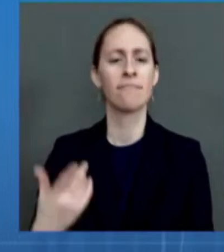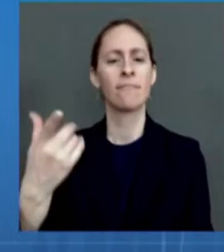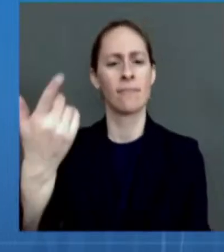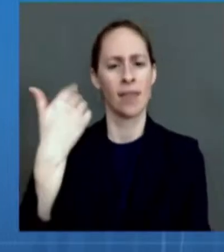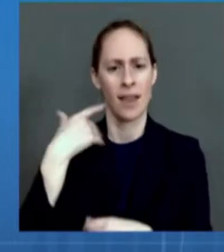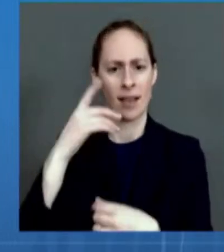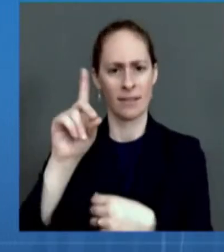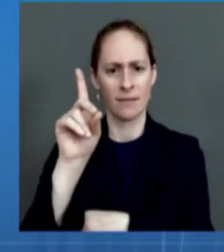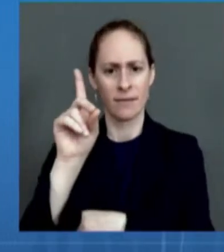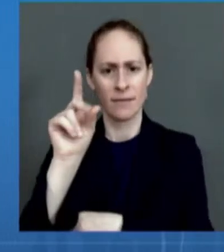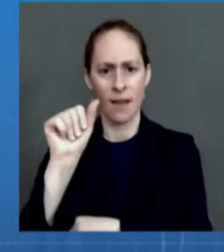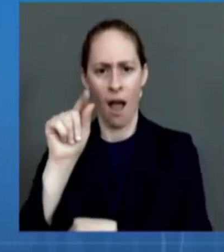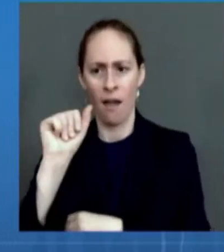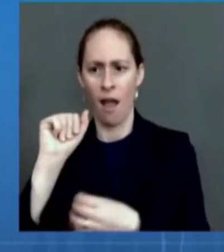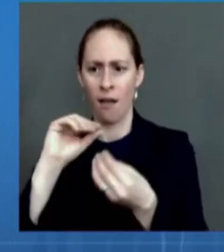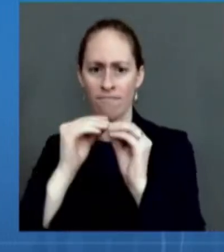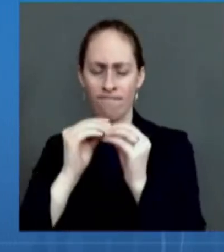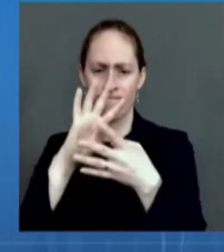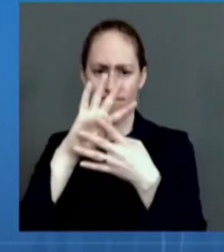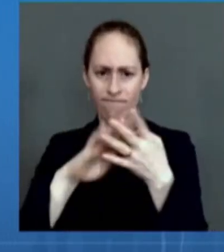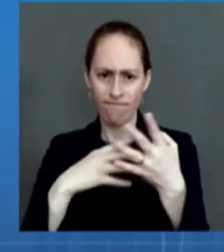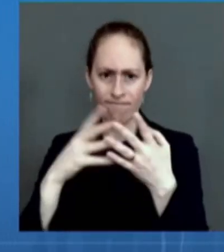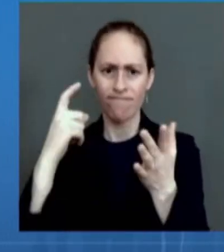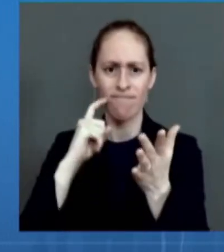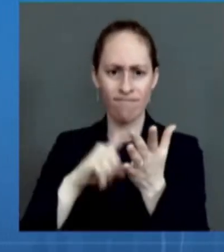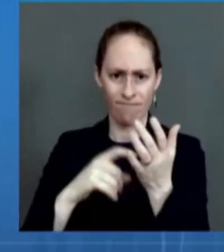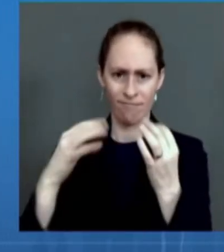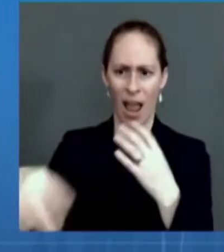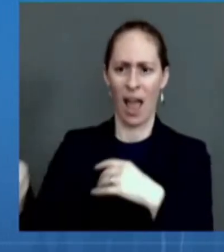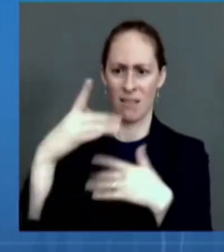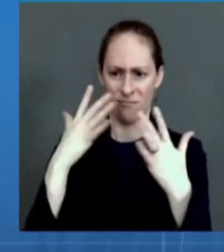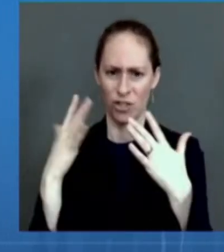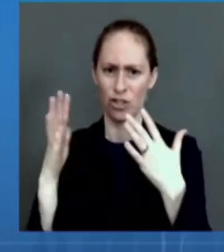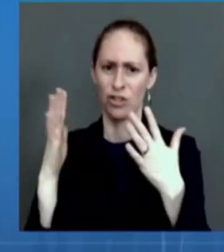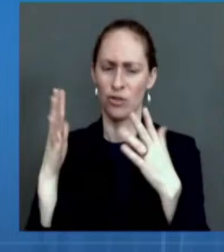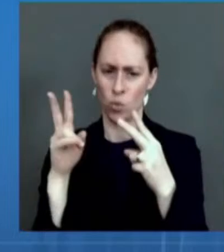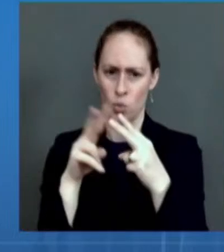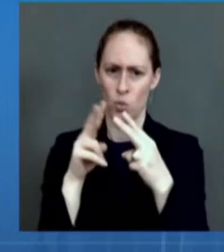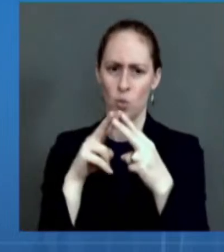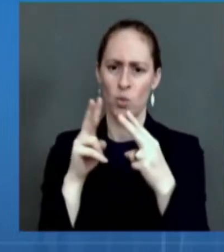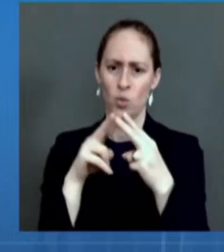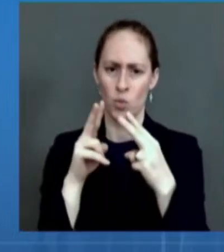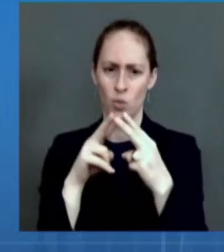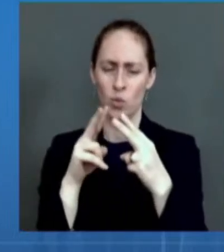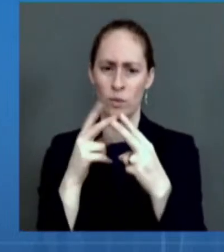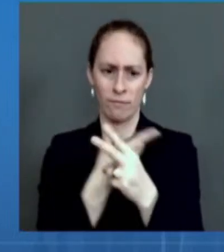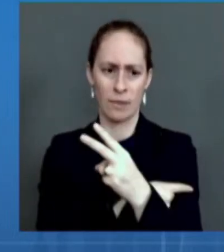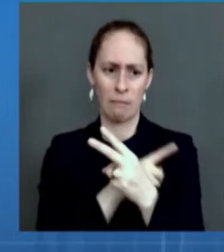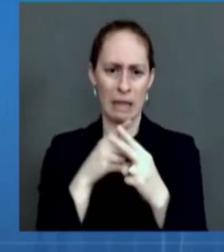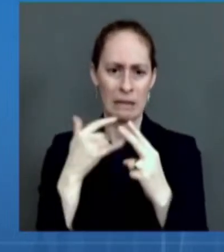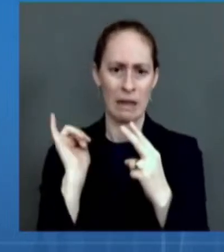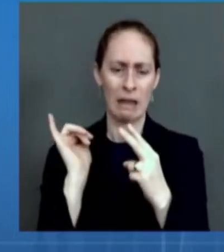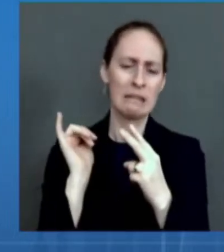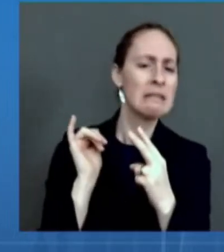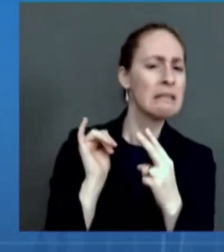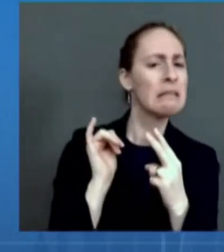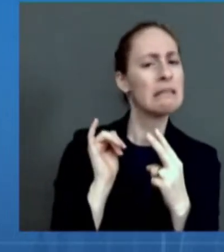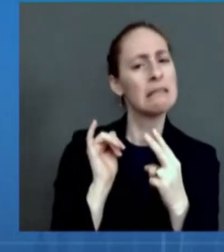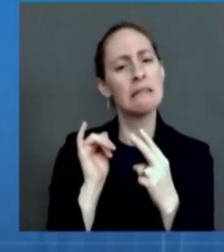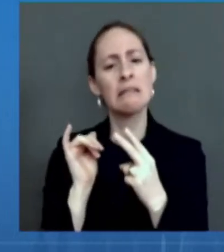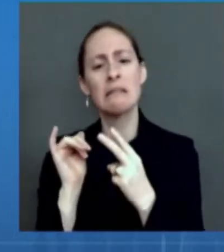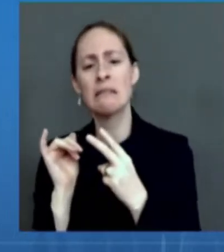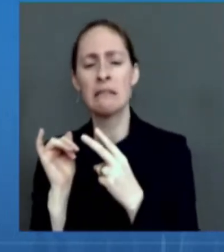So should Americans who are not eligible for their booster yet, not 6 months past their last shot, be concerned that they're not well protected